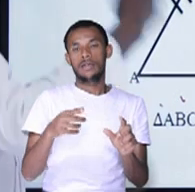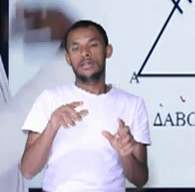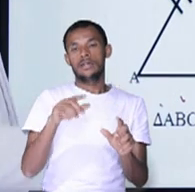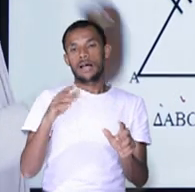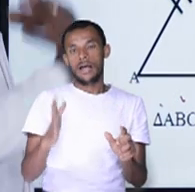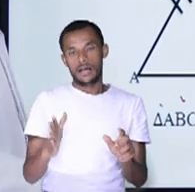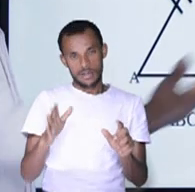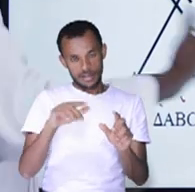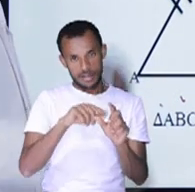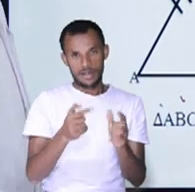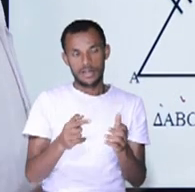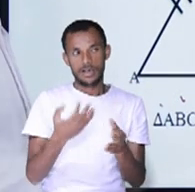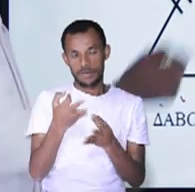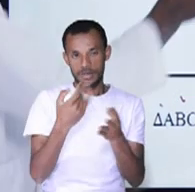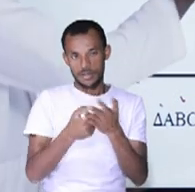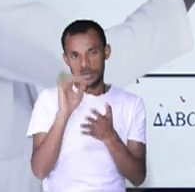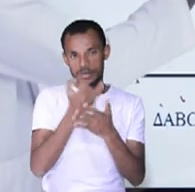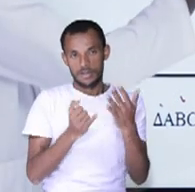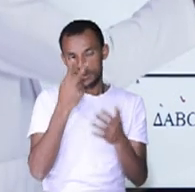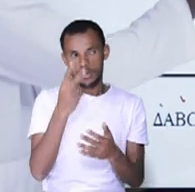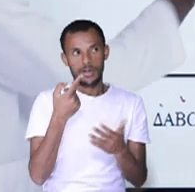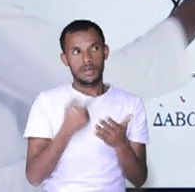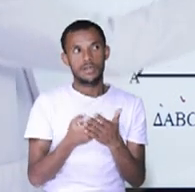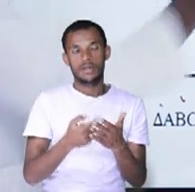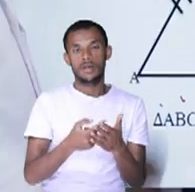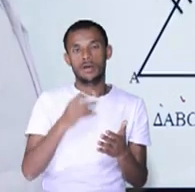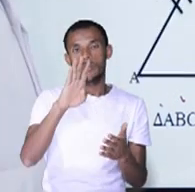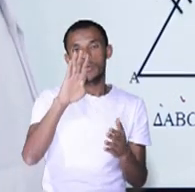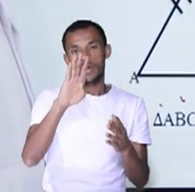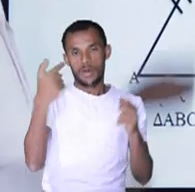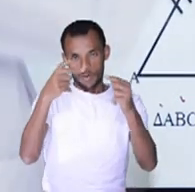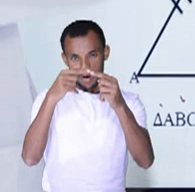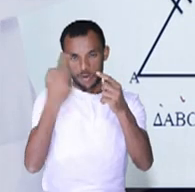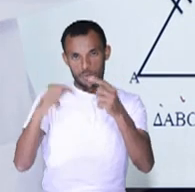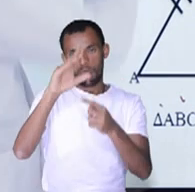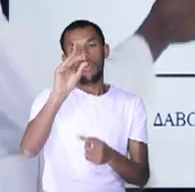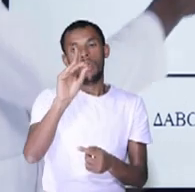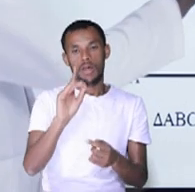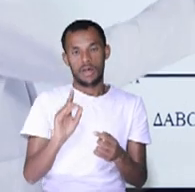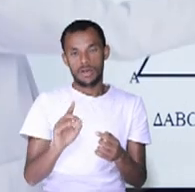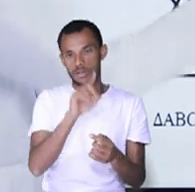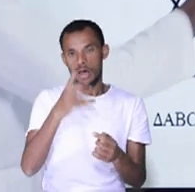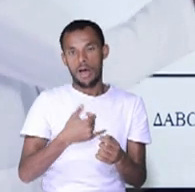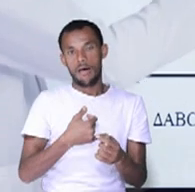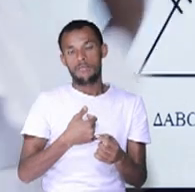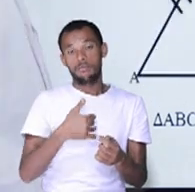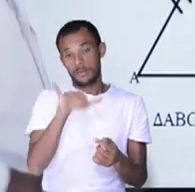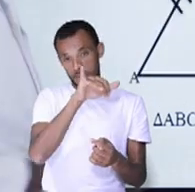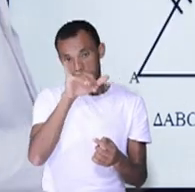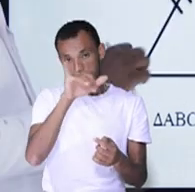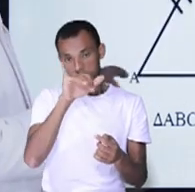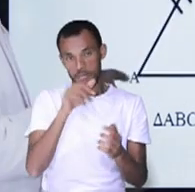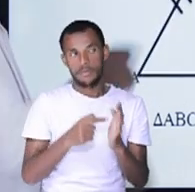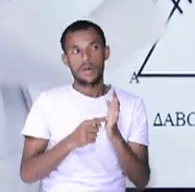also explain using this figure. Here angle B is congruent to angle D. Since they have the same sign, they